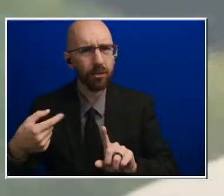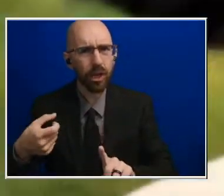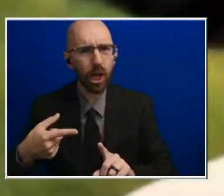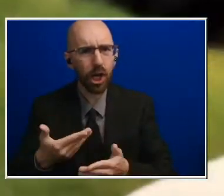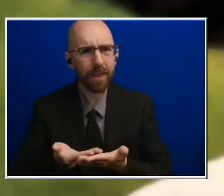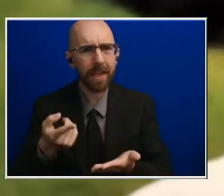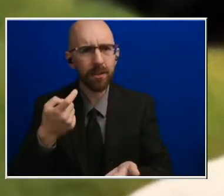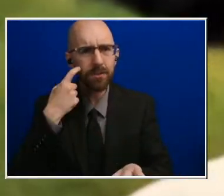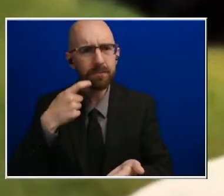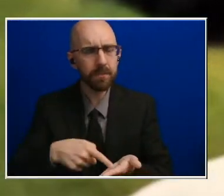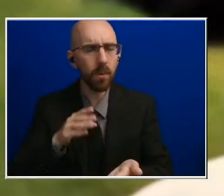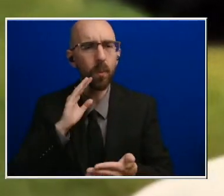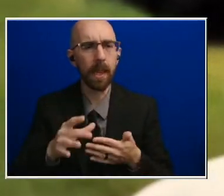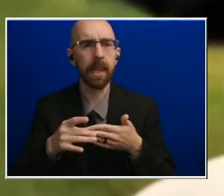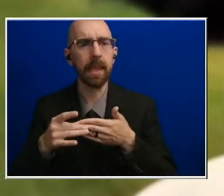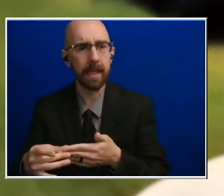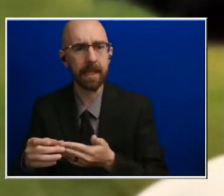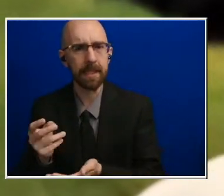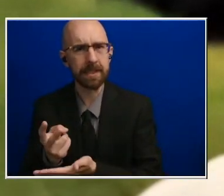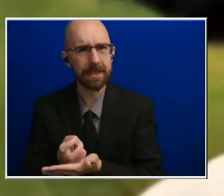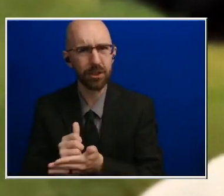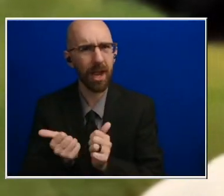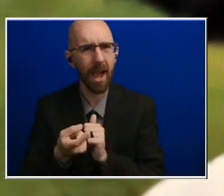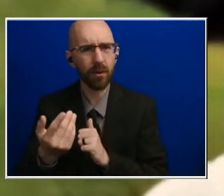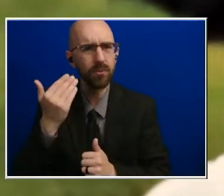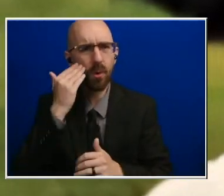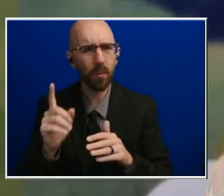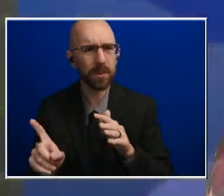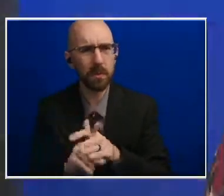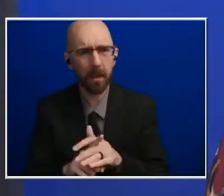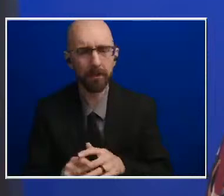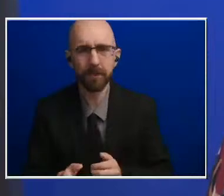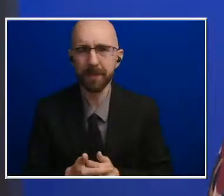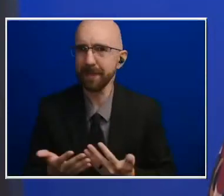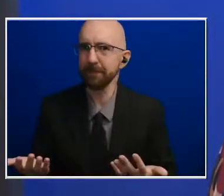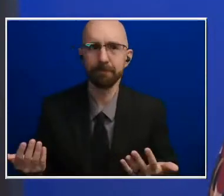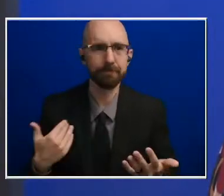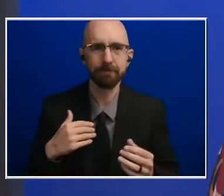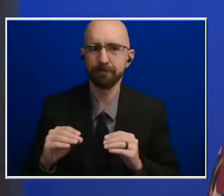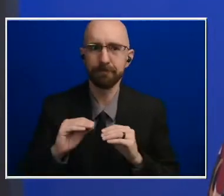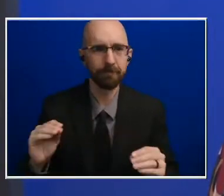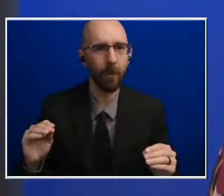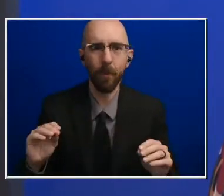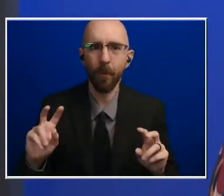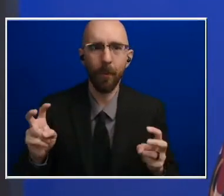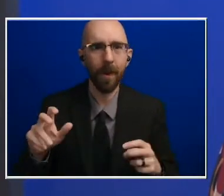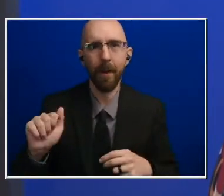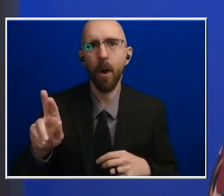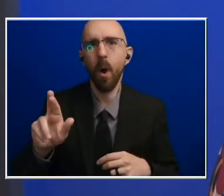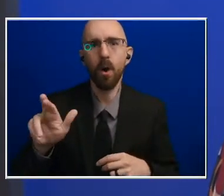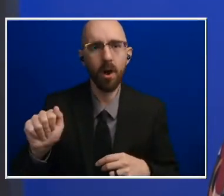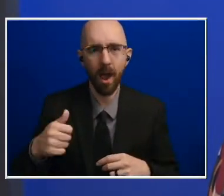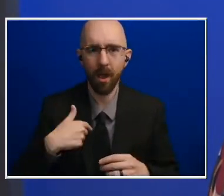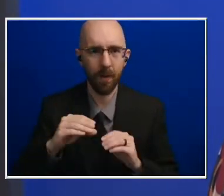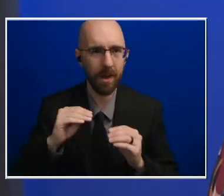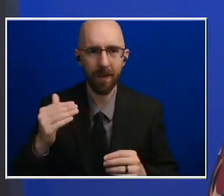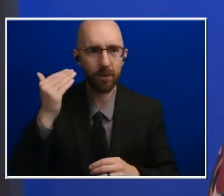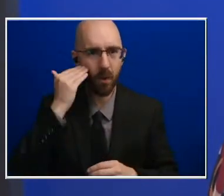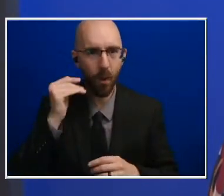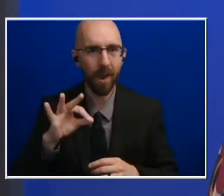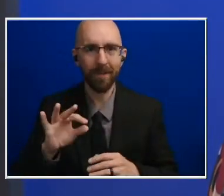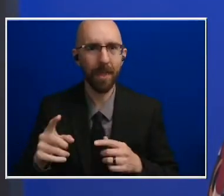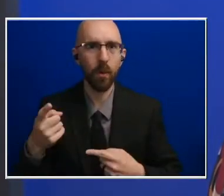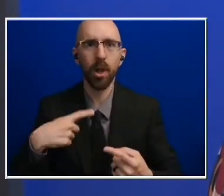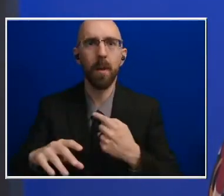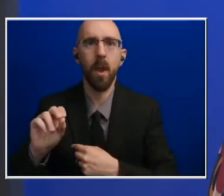to a seizure? How did you know they were coming on? I don't have any aura, so I would never know that they were coming on. I would